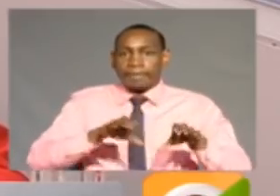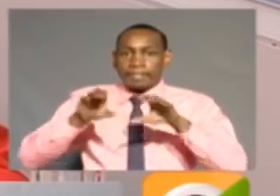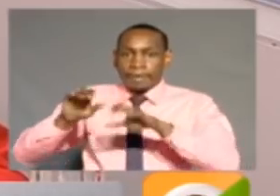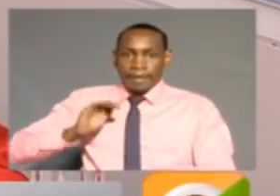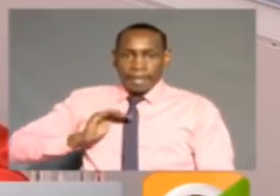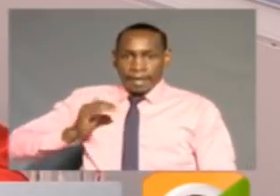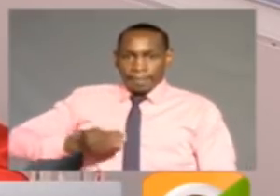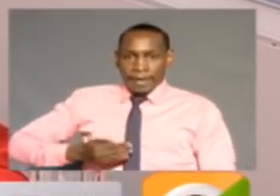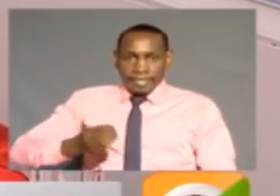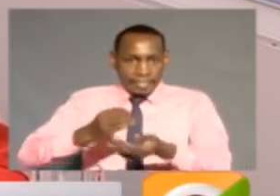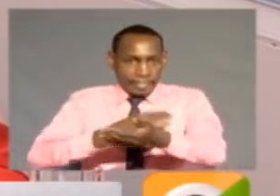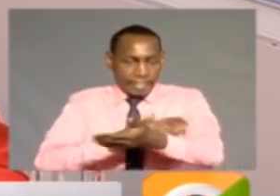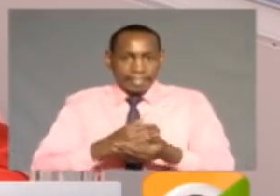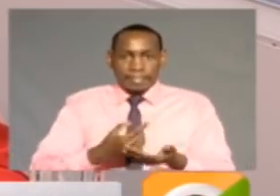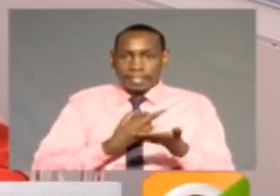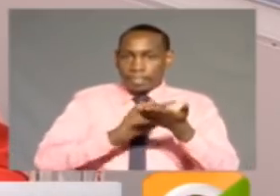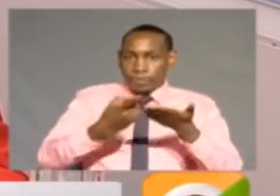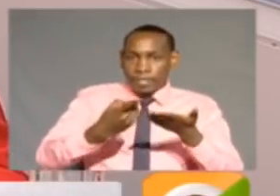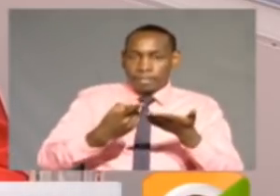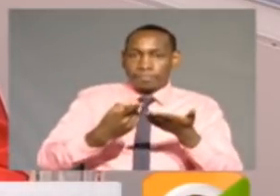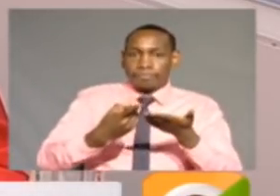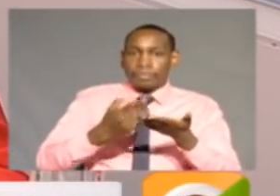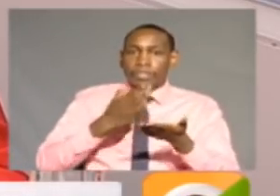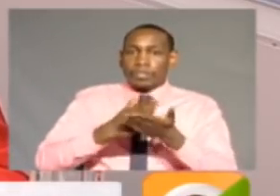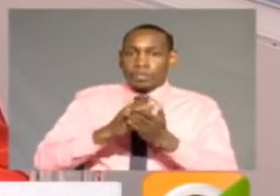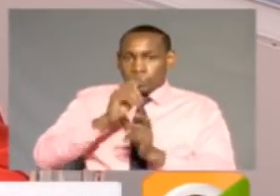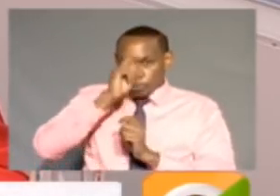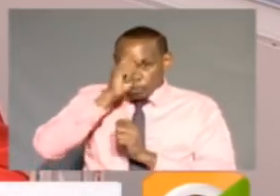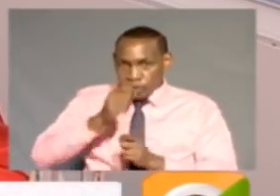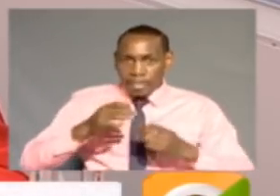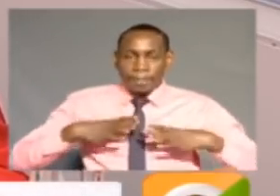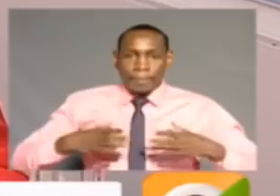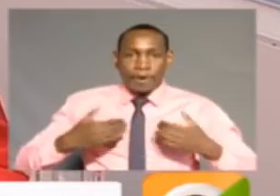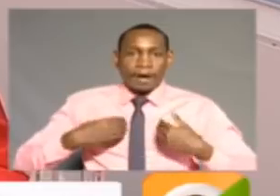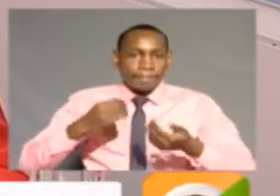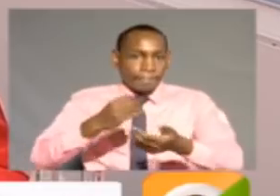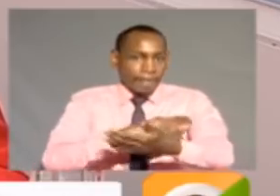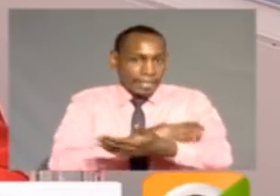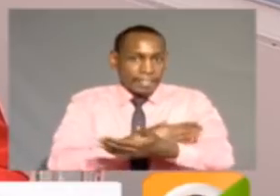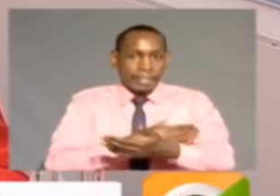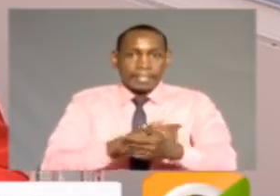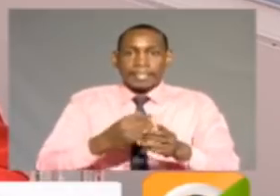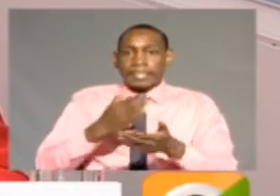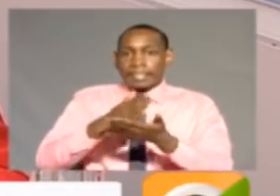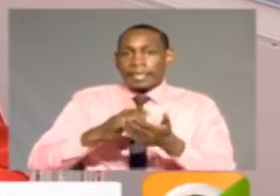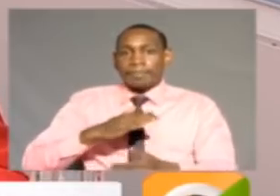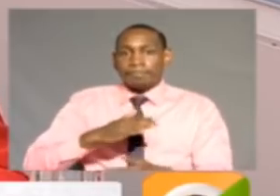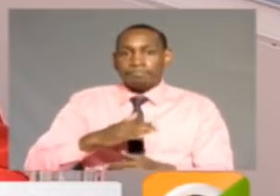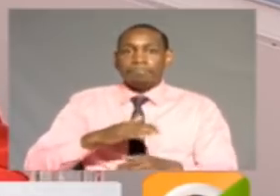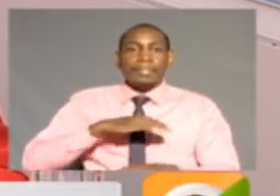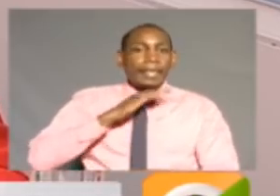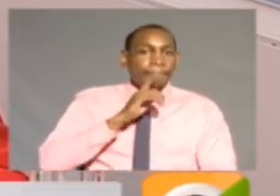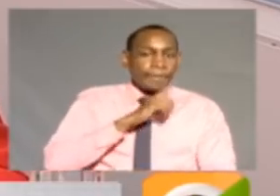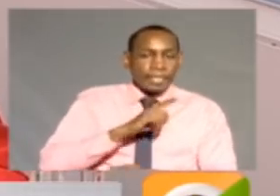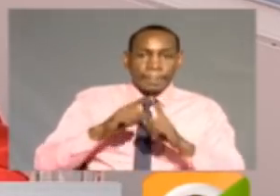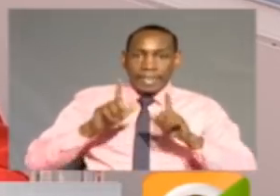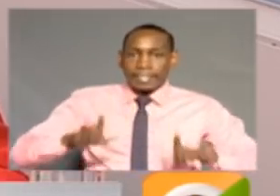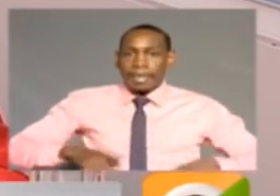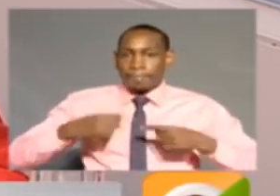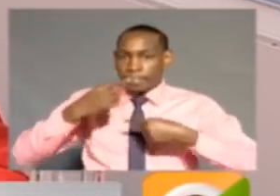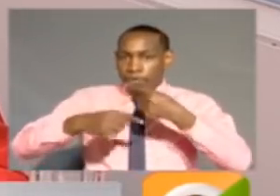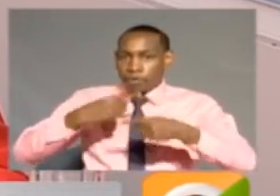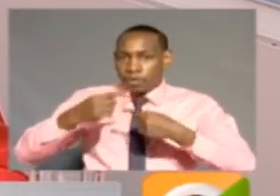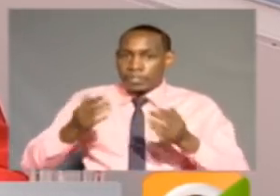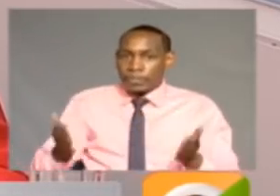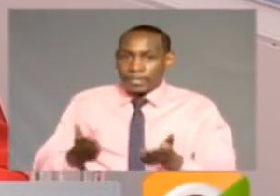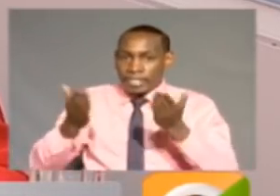breast cancer. This week, we pay tribute to those who have faced cancer. Although some lost the battle, their lives continue